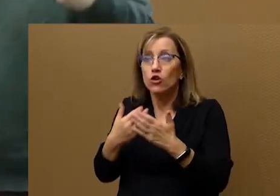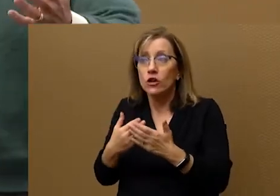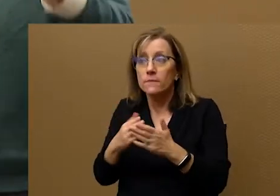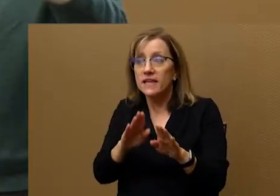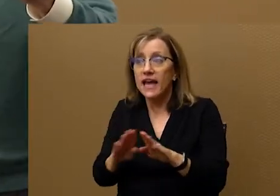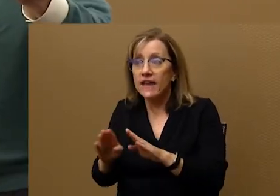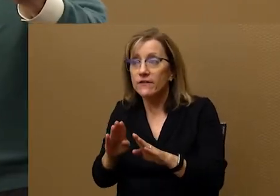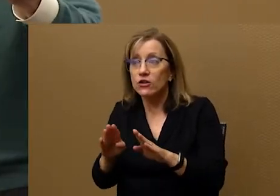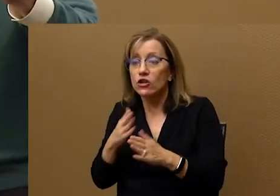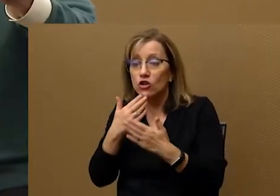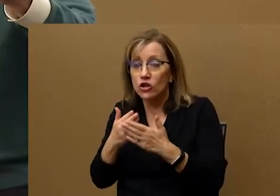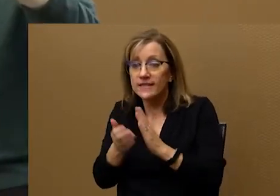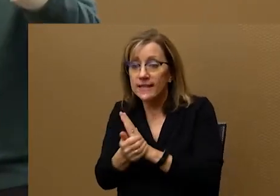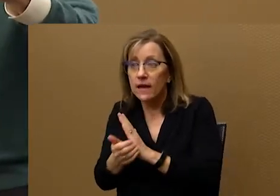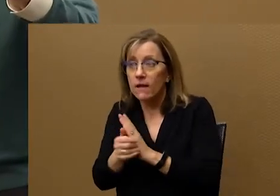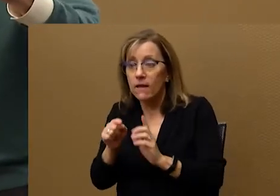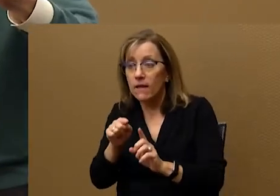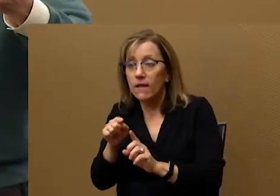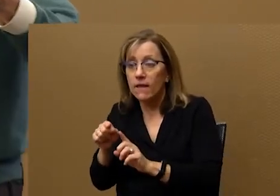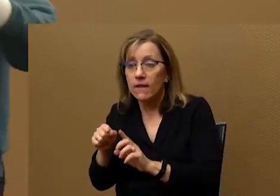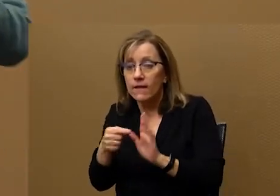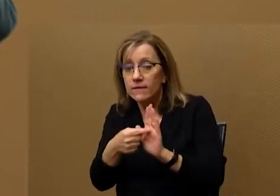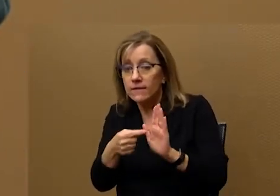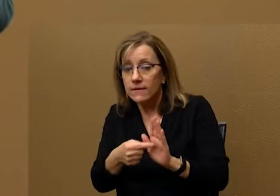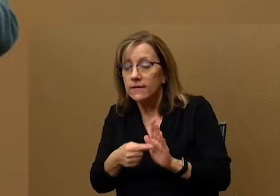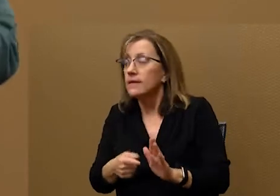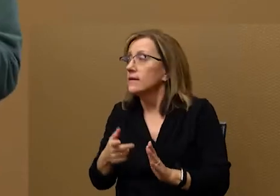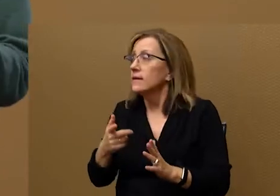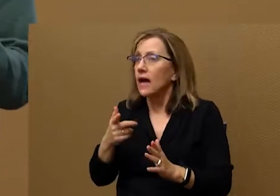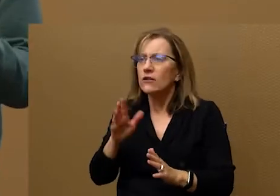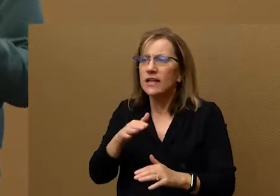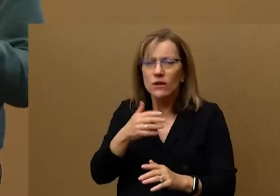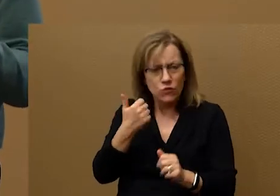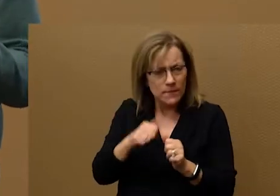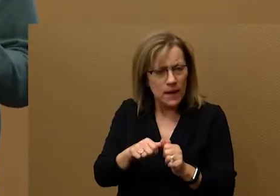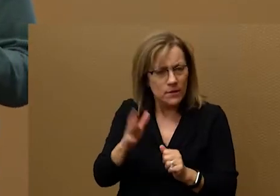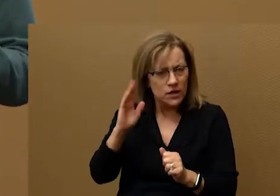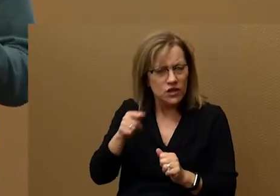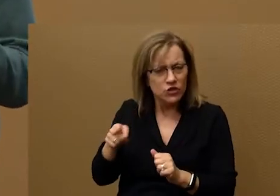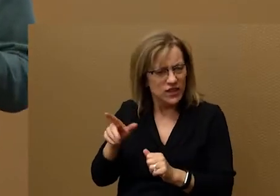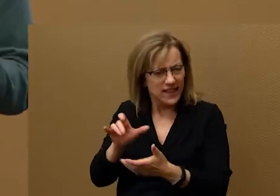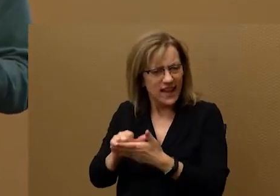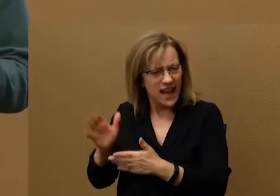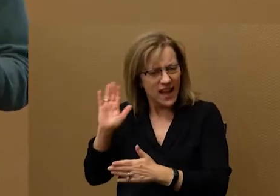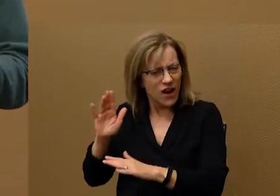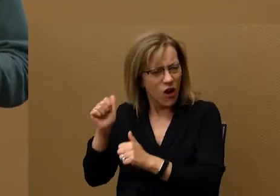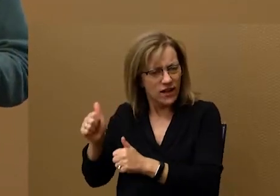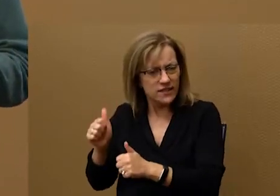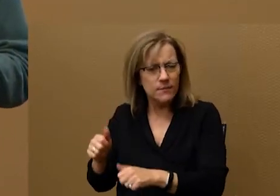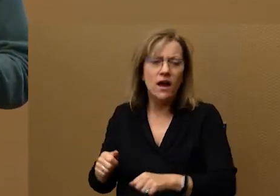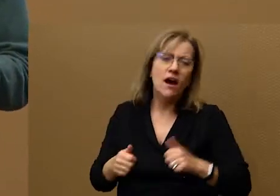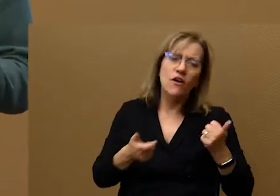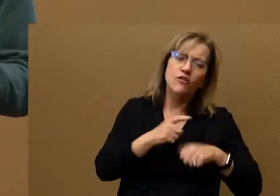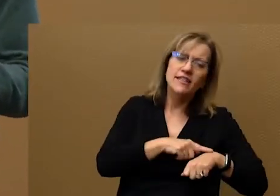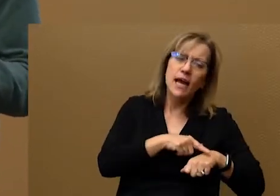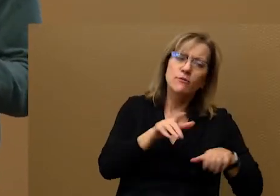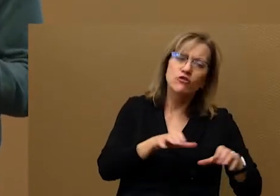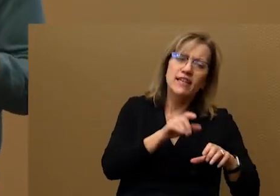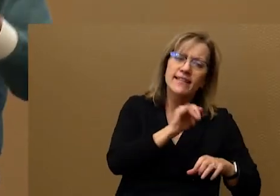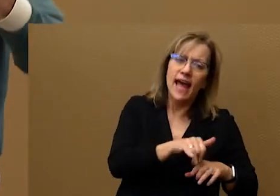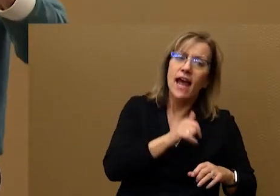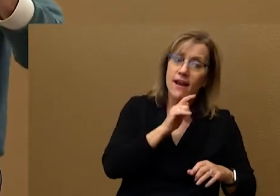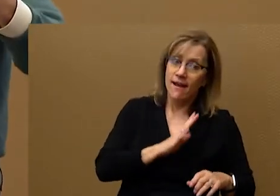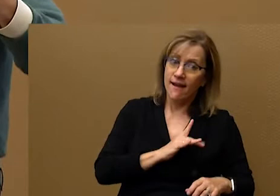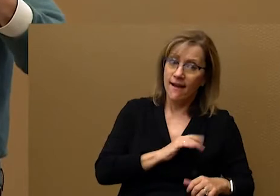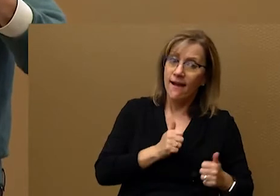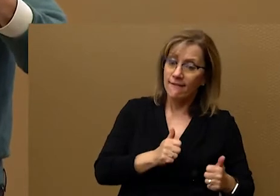behaviors, good skills, at a certain point I'm going to go, remember you did this, how awesome that was? And what did you do here? Wasn't that awesome? And you did this and